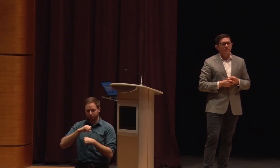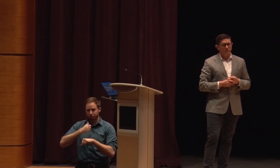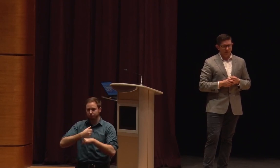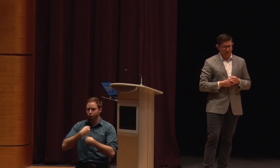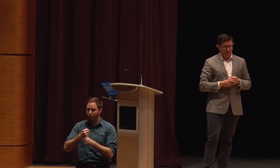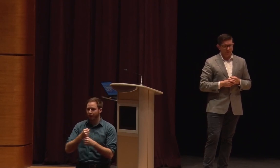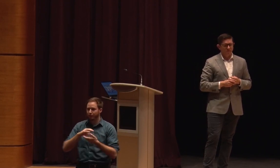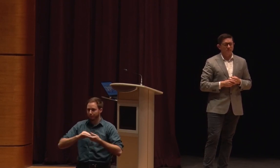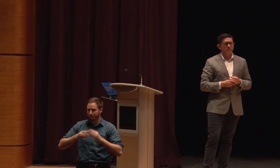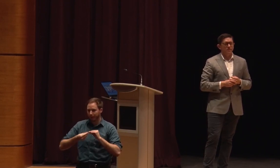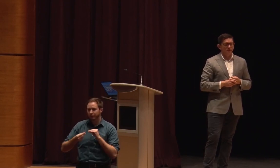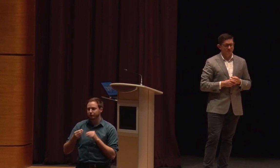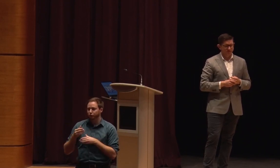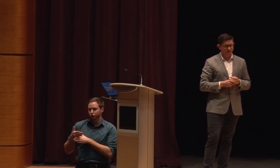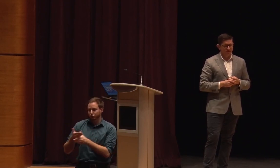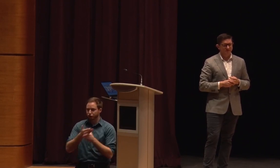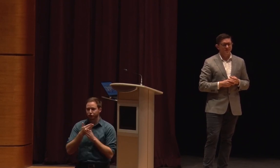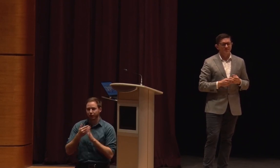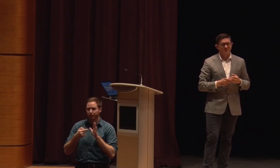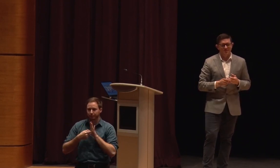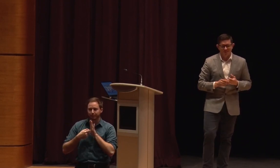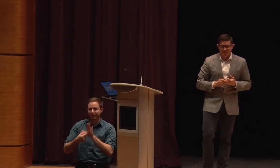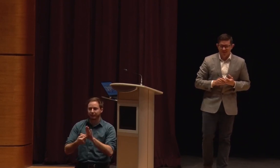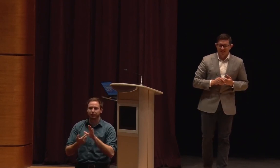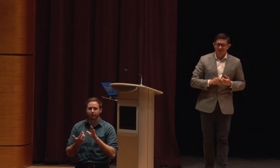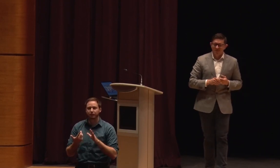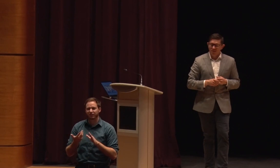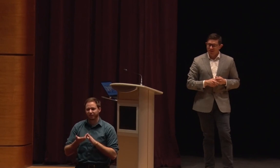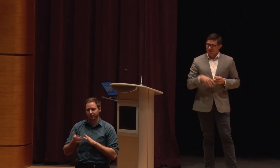trying to share meaning, etc.